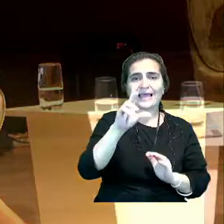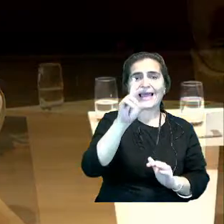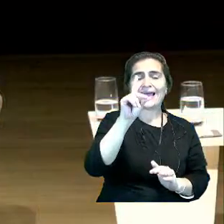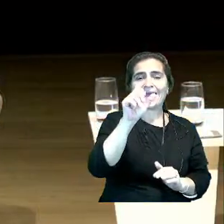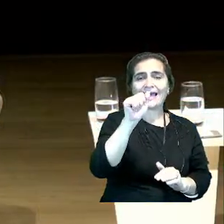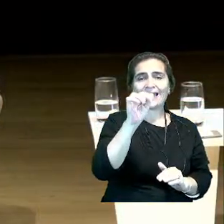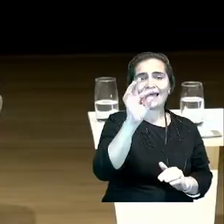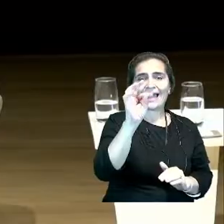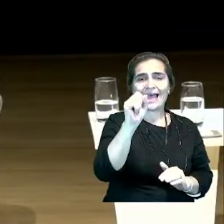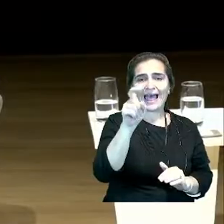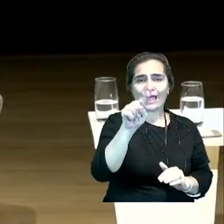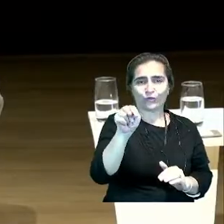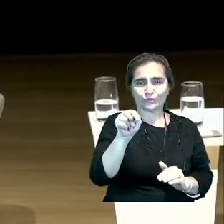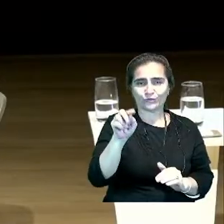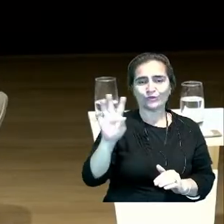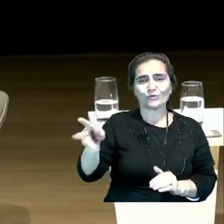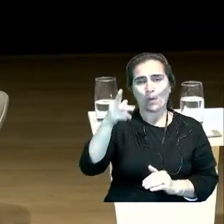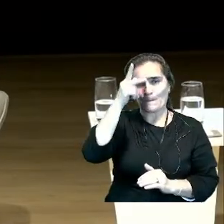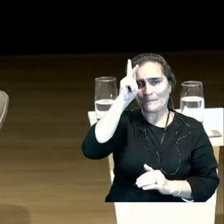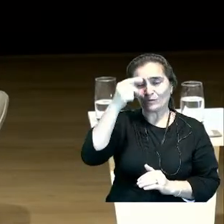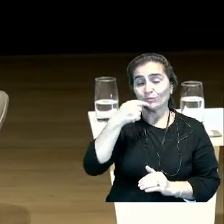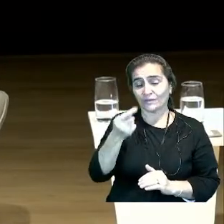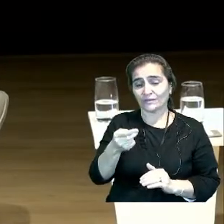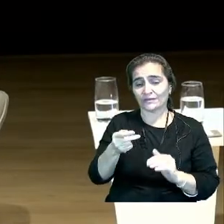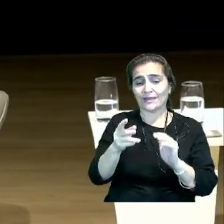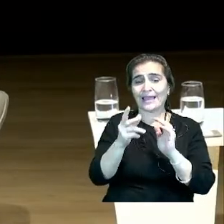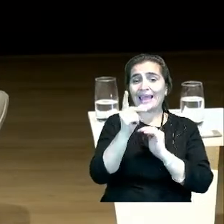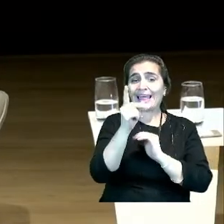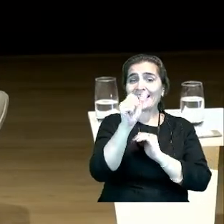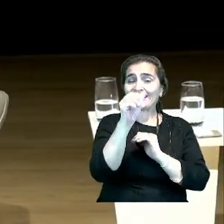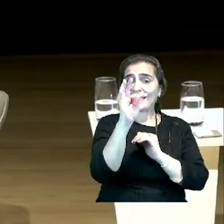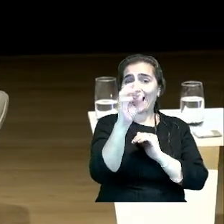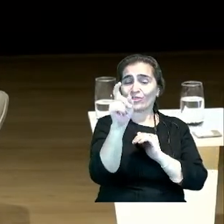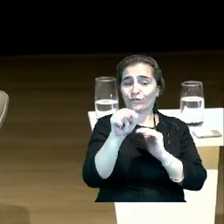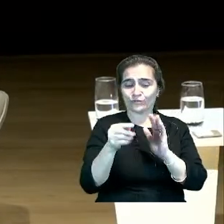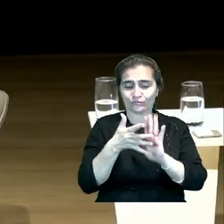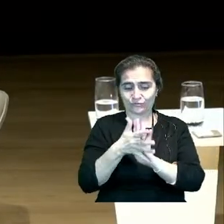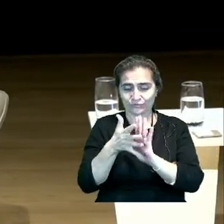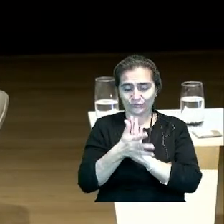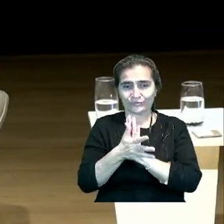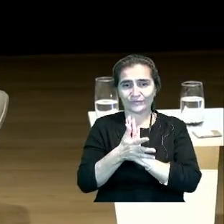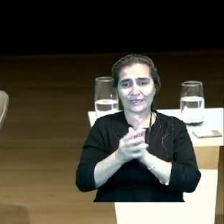produce data, like the Peruvians say, data kills,